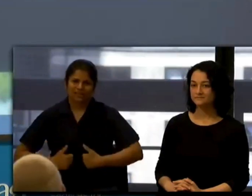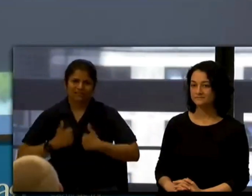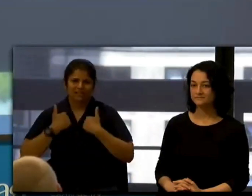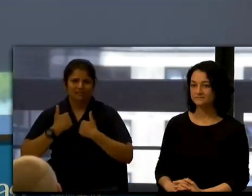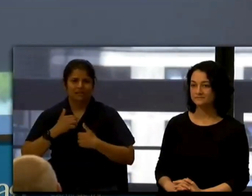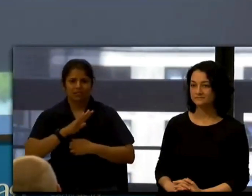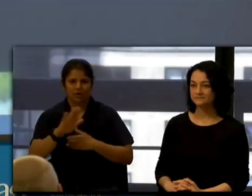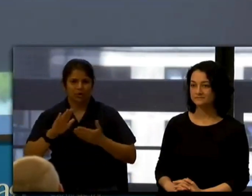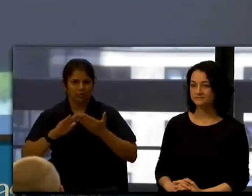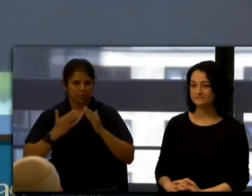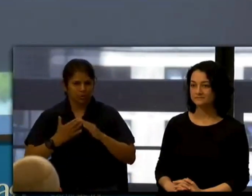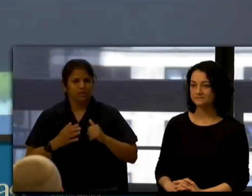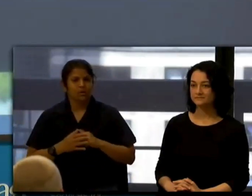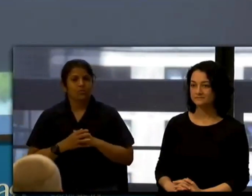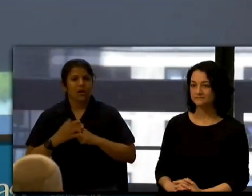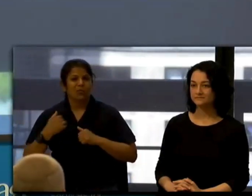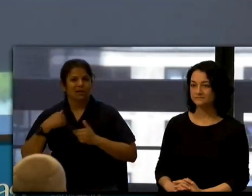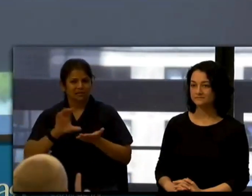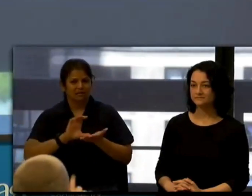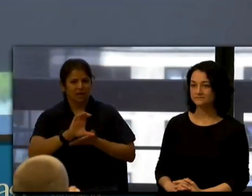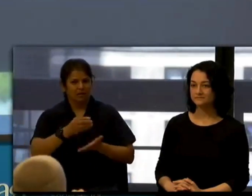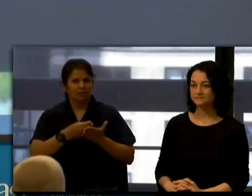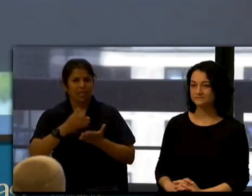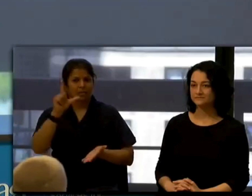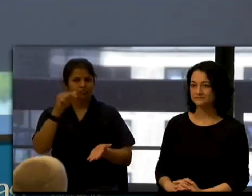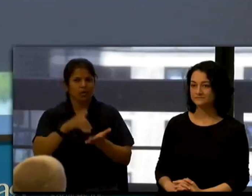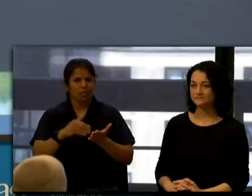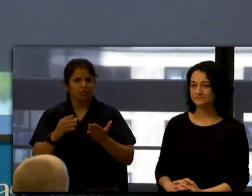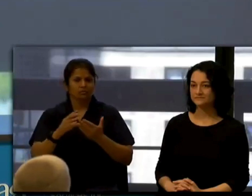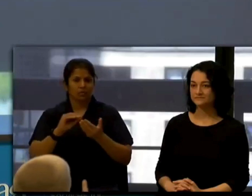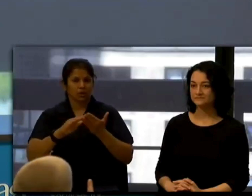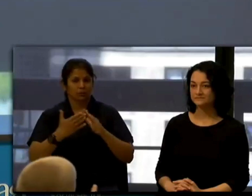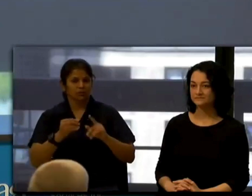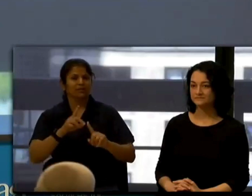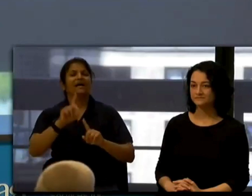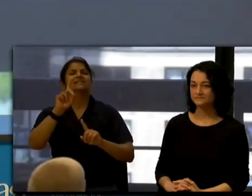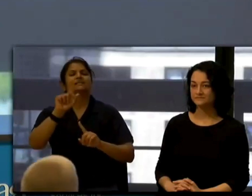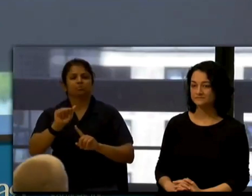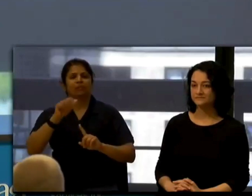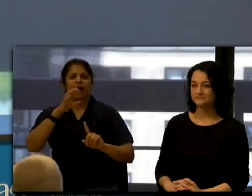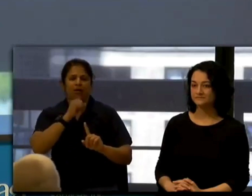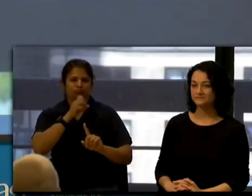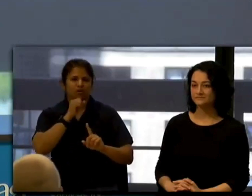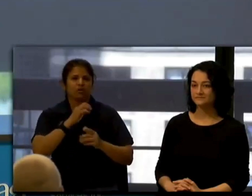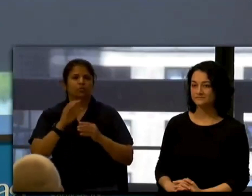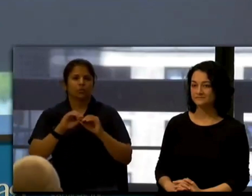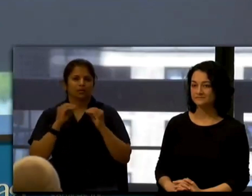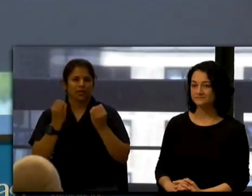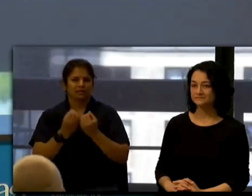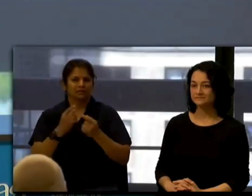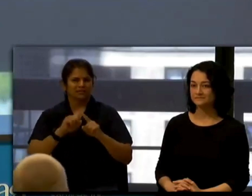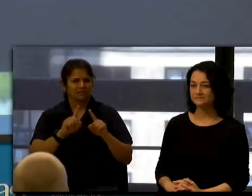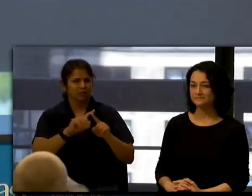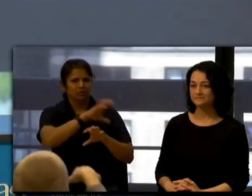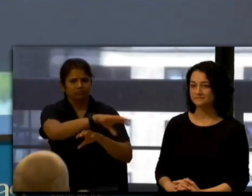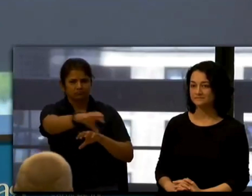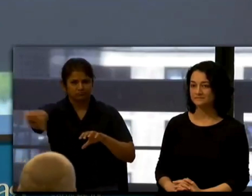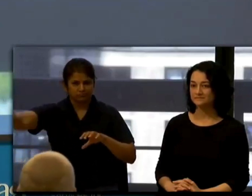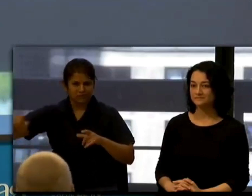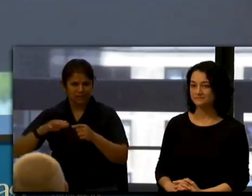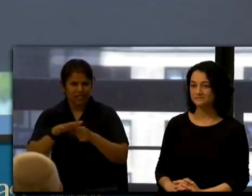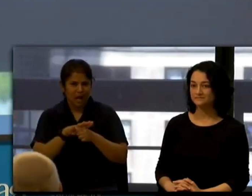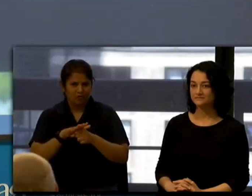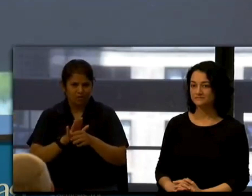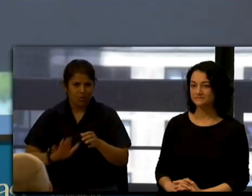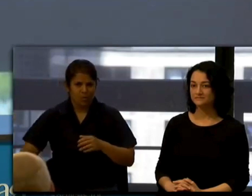20,000 community-based disability and aging organizations in neighborhoods across all states and territories.